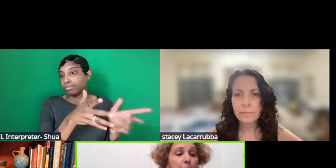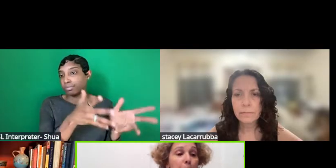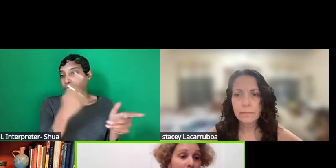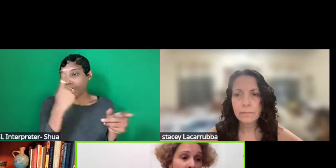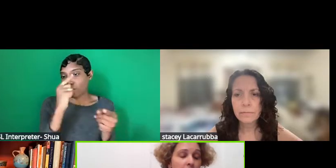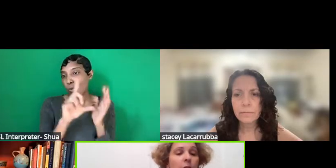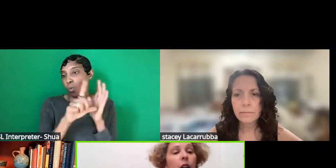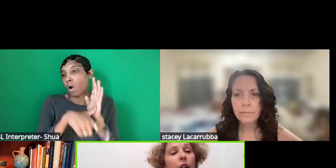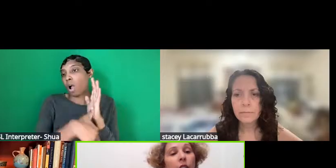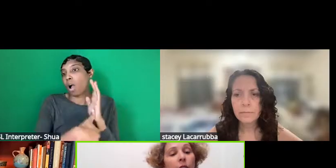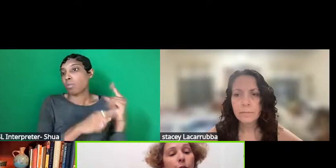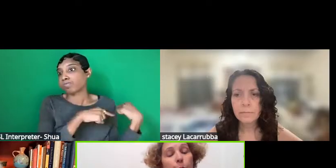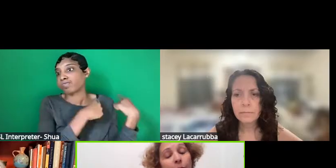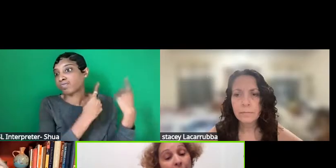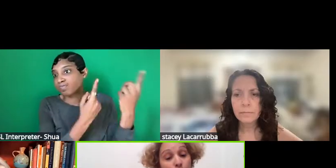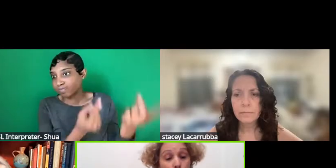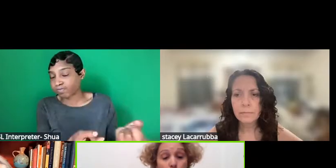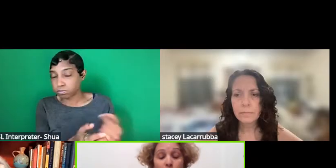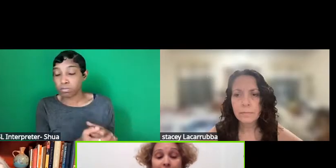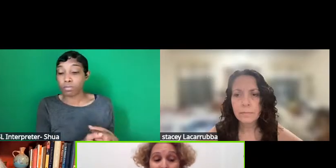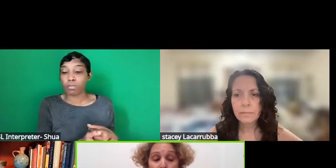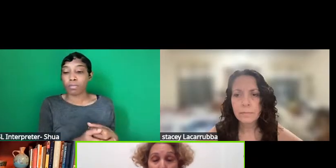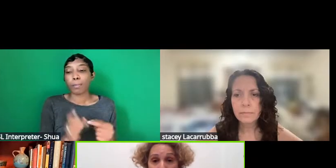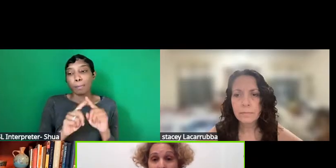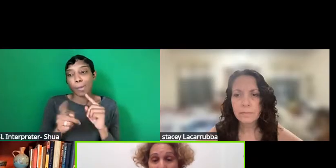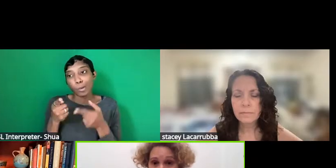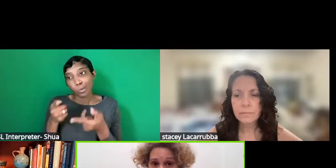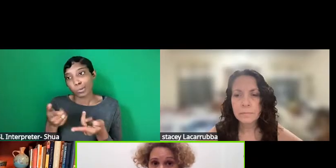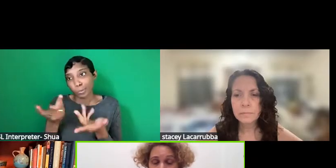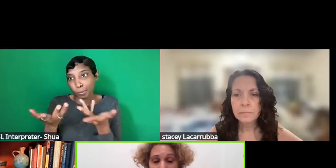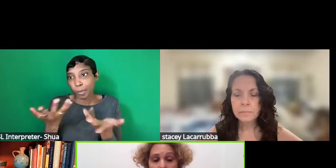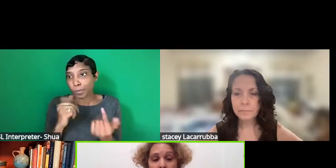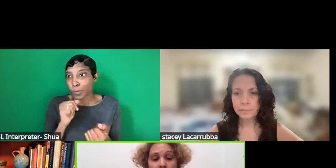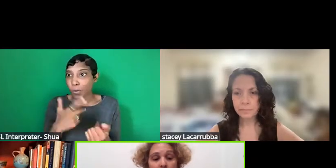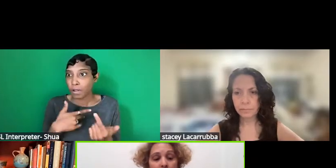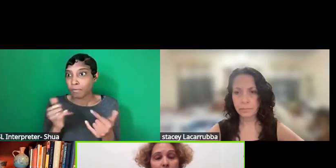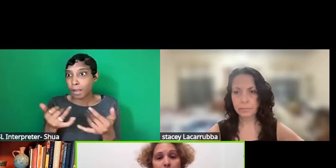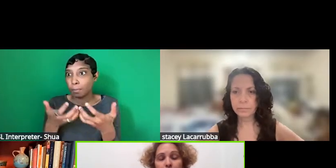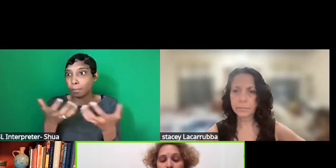now, but you won't have as long. So it's not going to be as